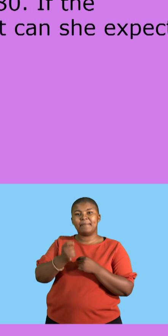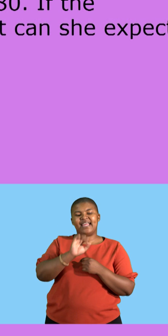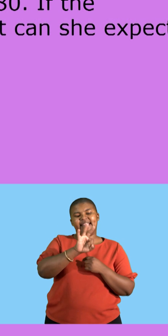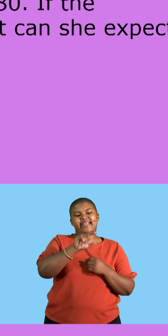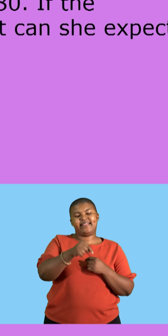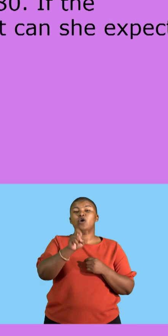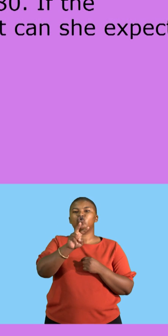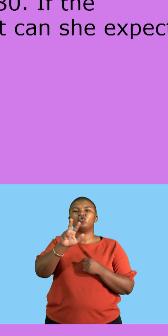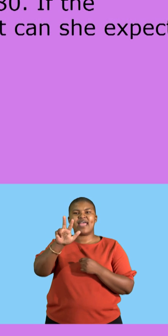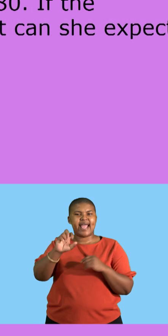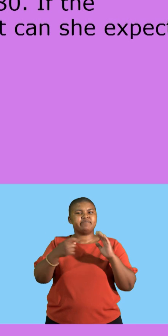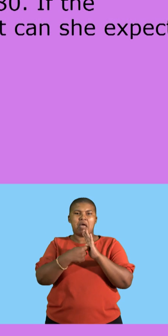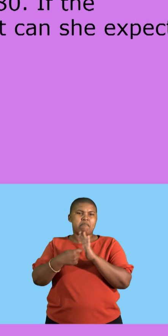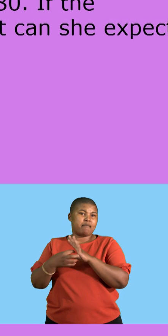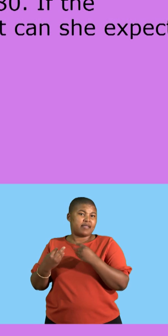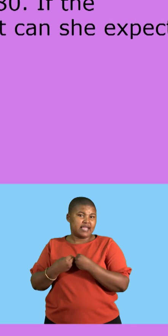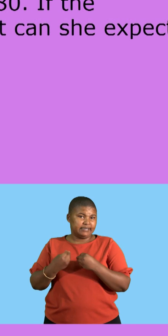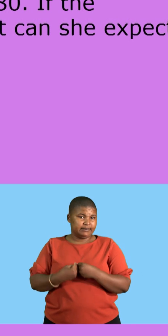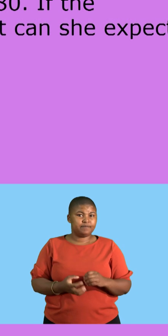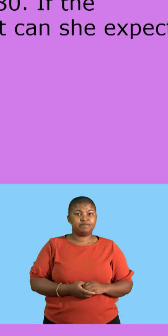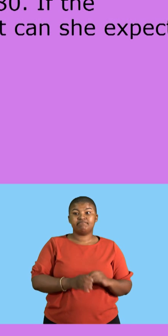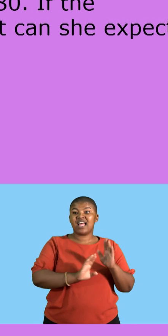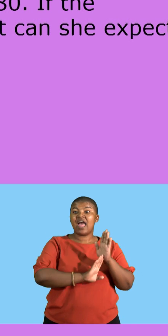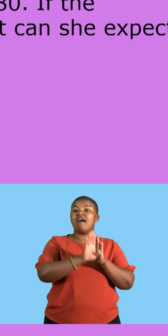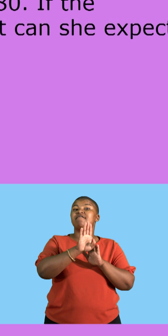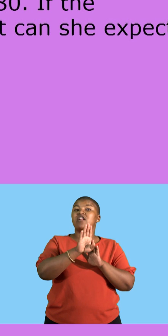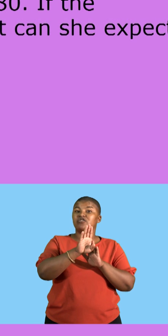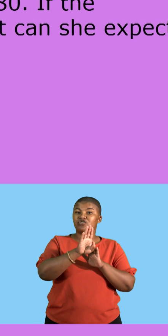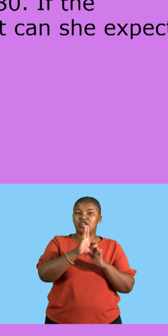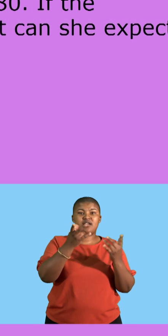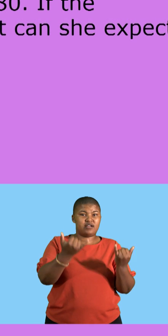3,280 Rand. If the inflation rate is currently at